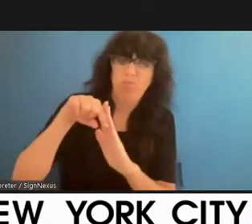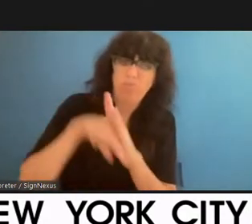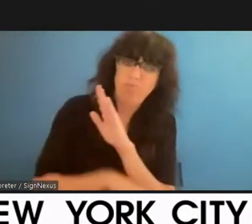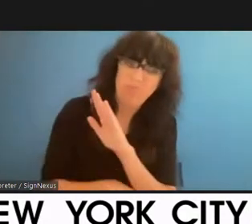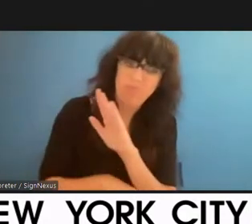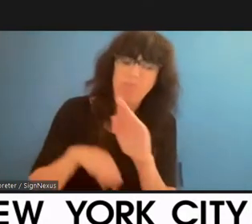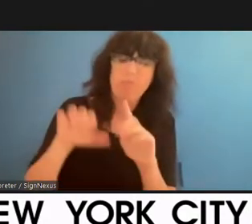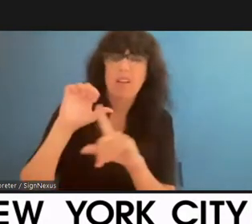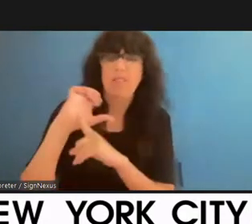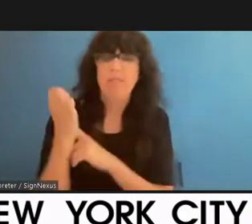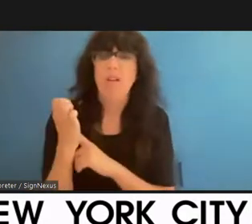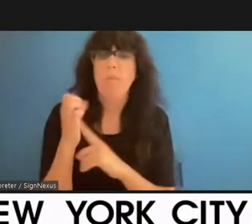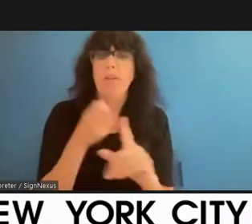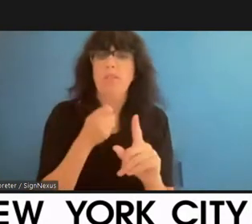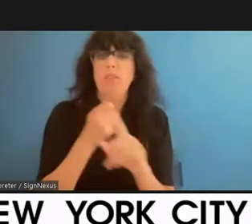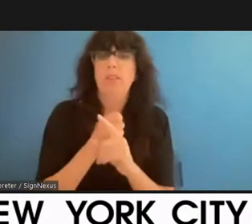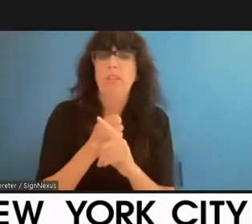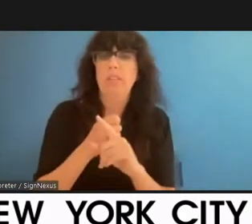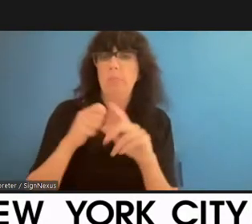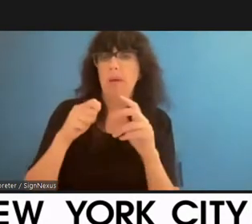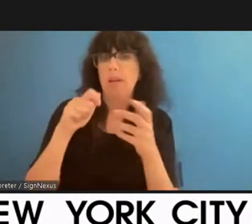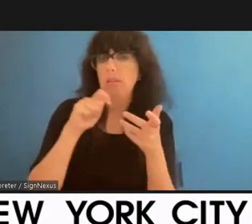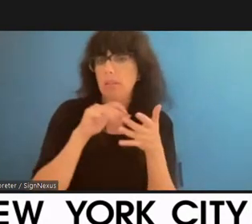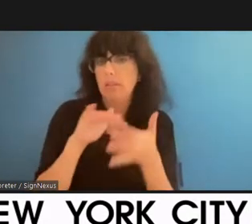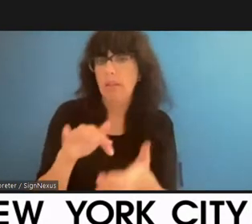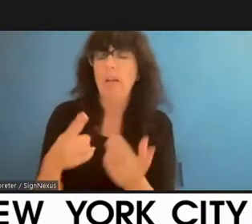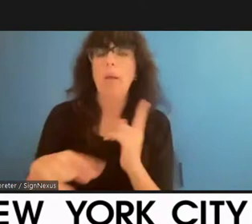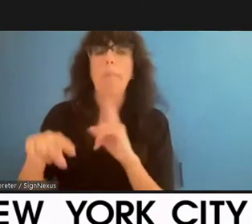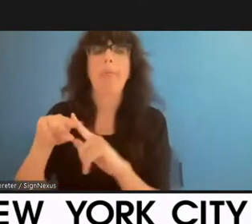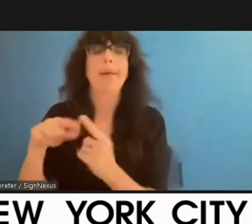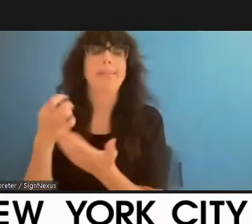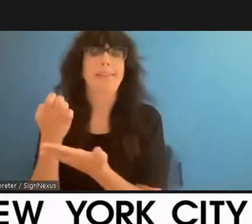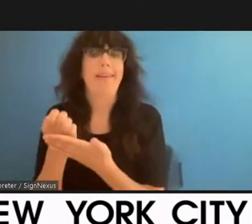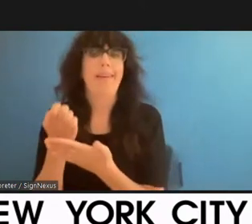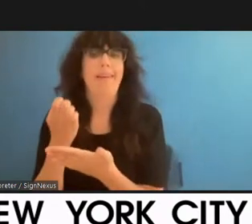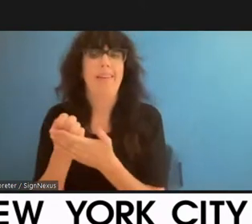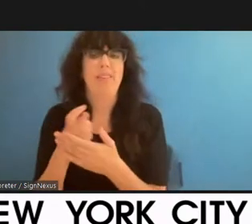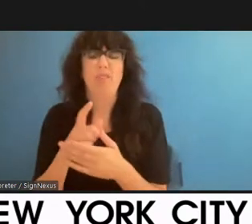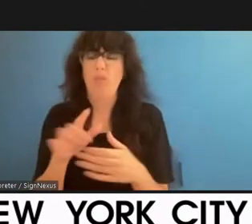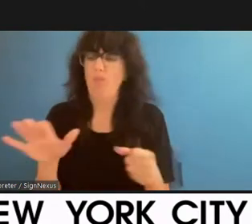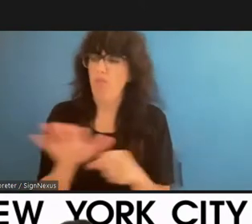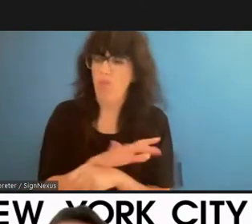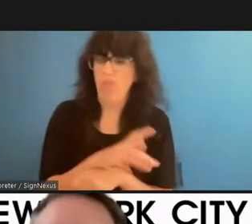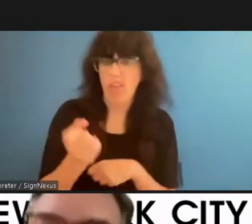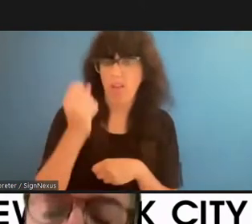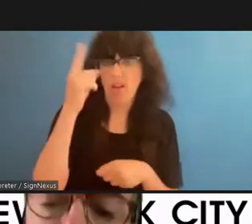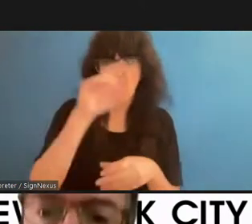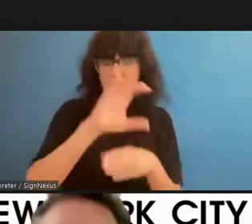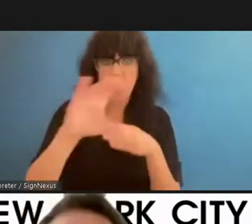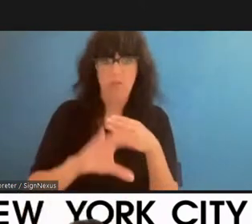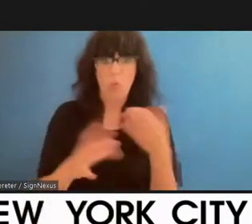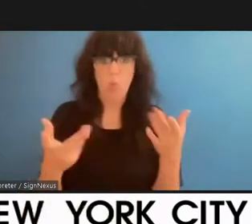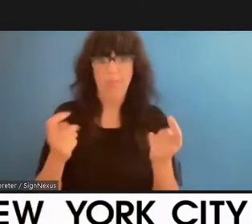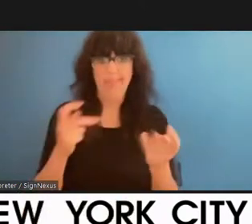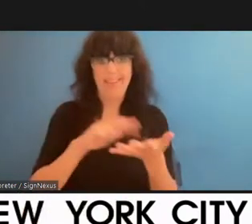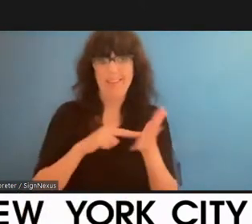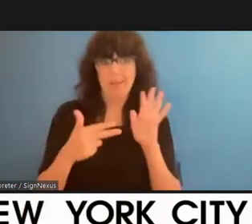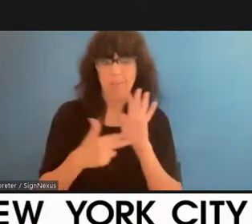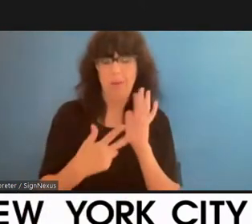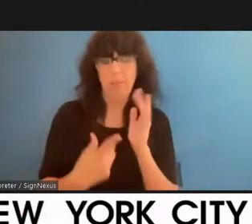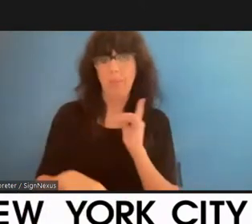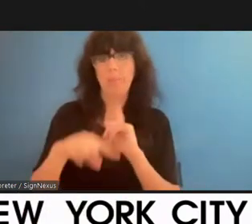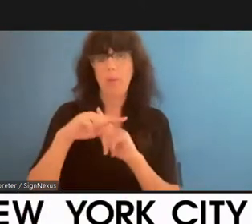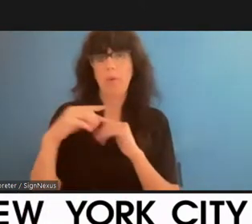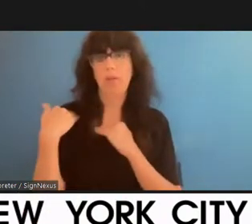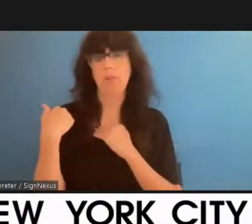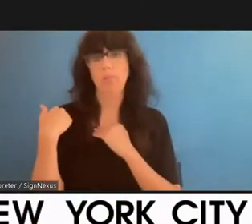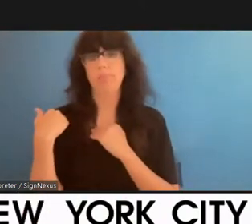study um and also an economic impact study to understand the consequences of what this will mean and the burden that it will place on